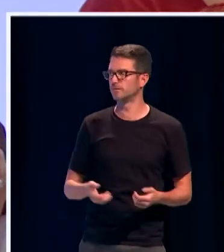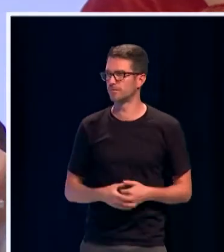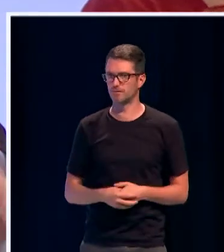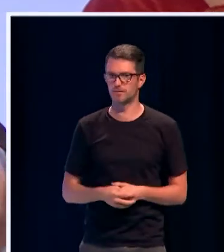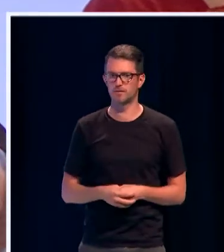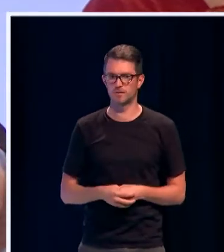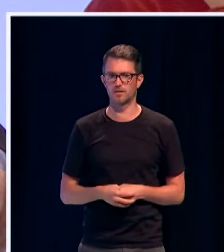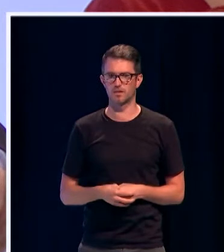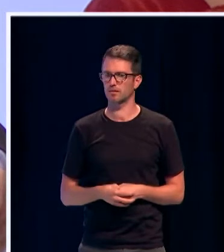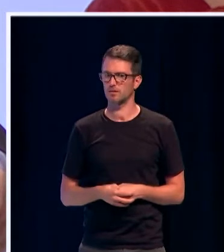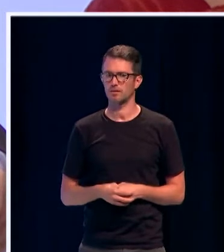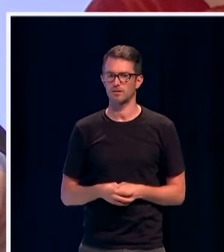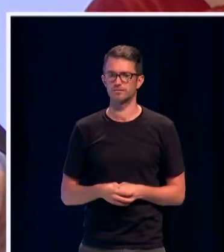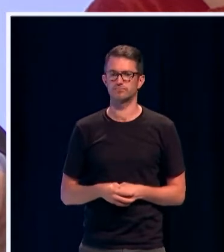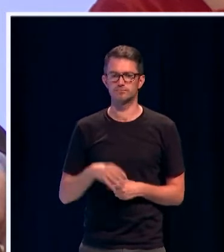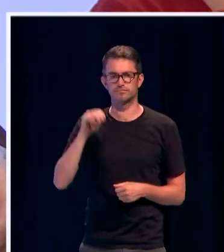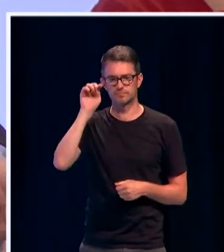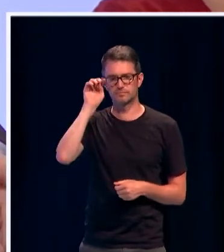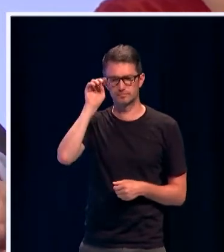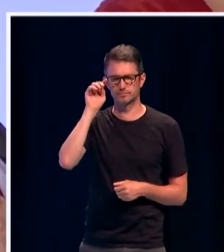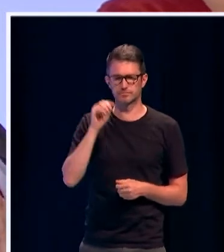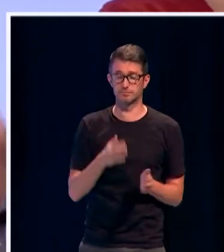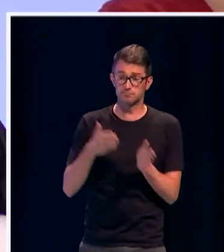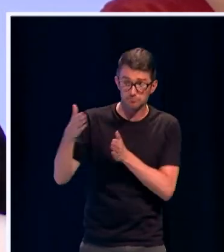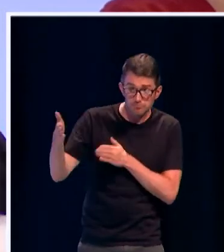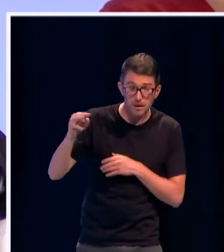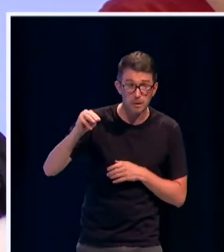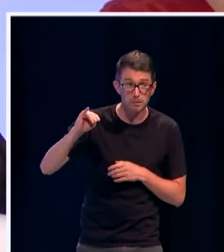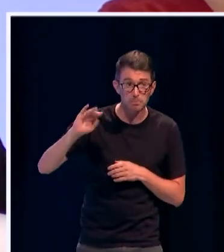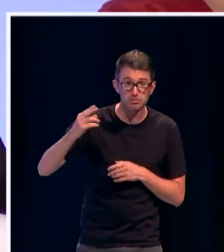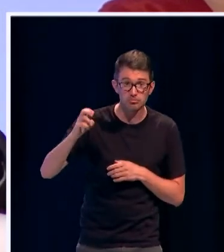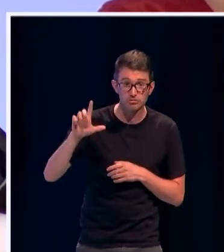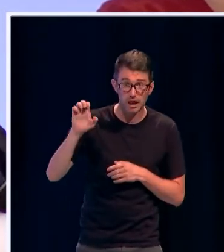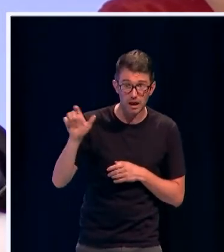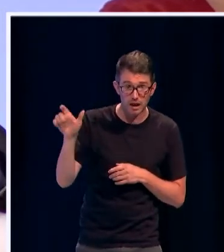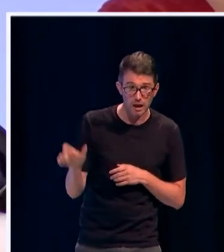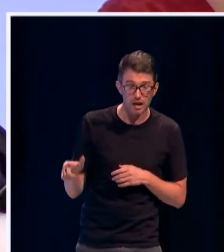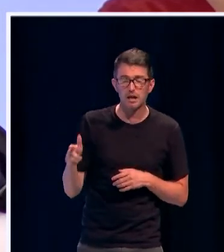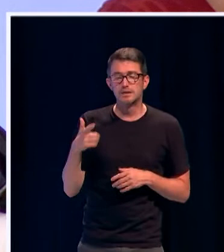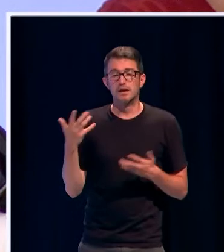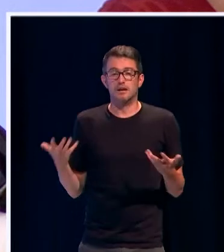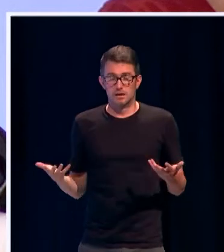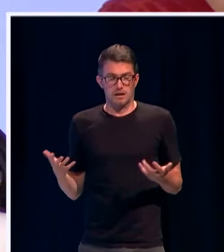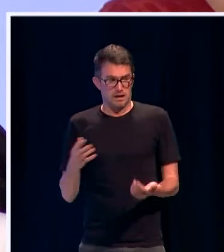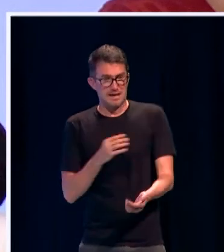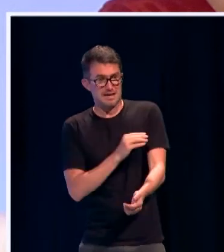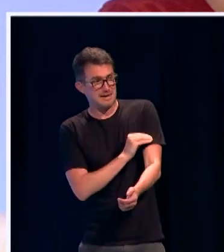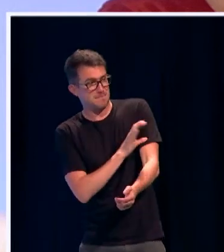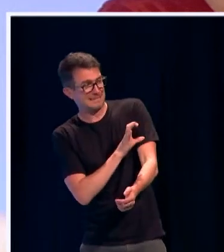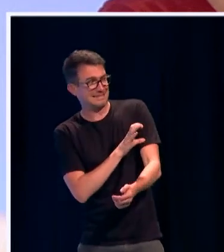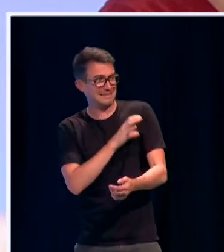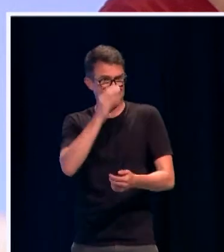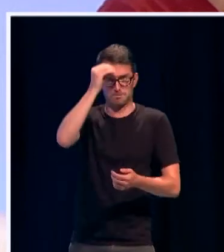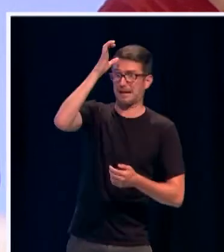training. I will start indeed with the concept of empowerment, because